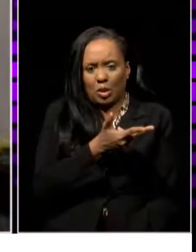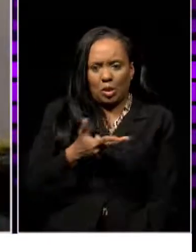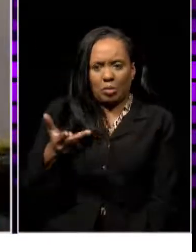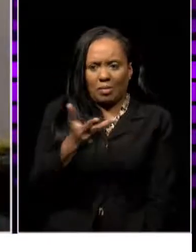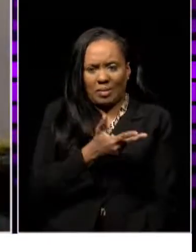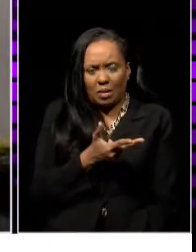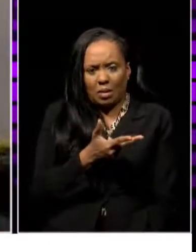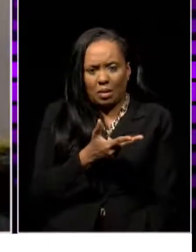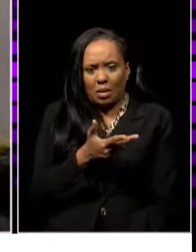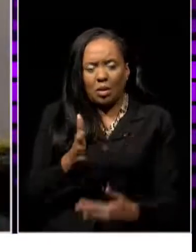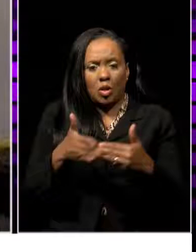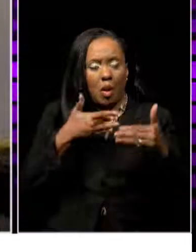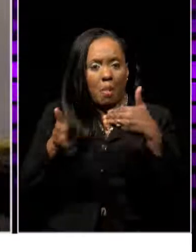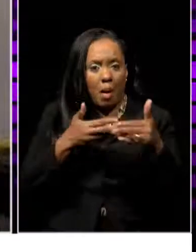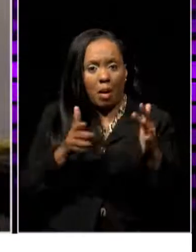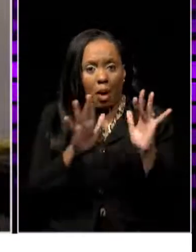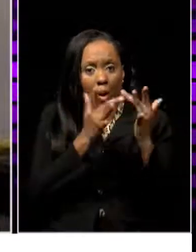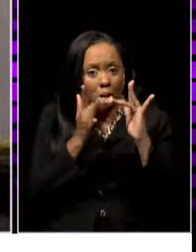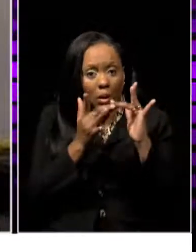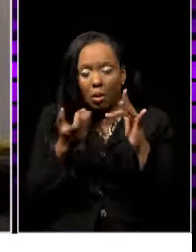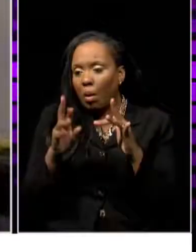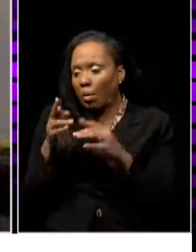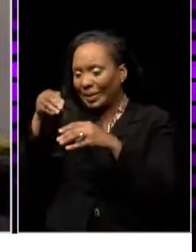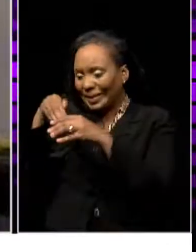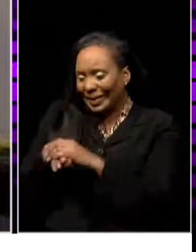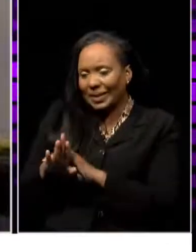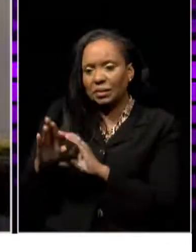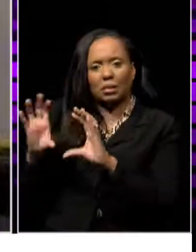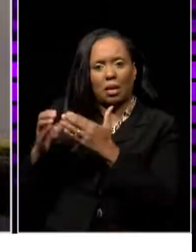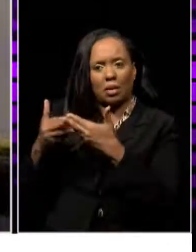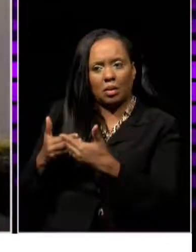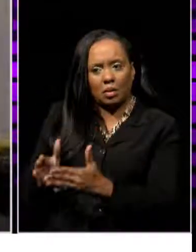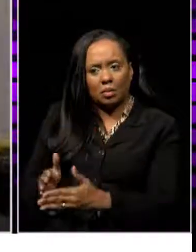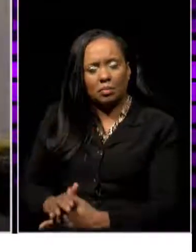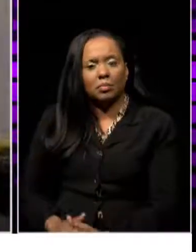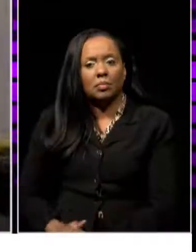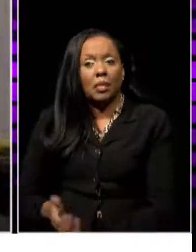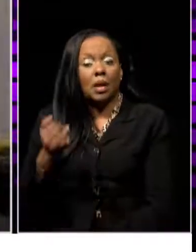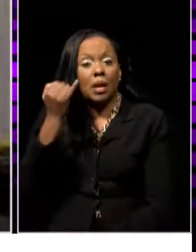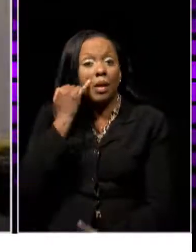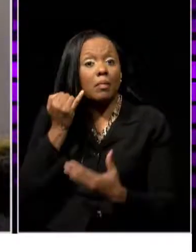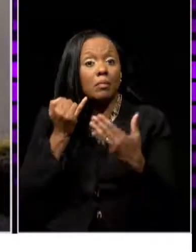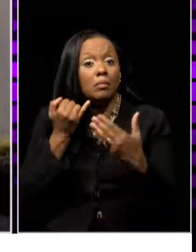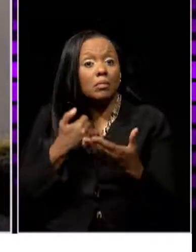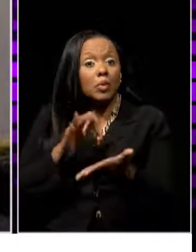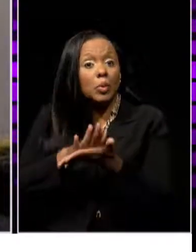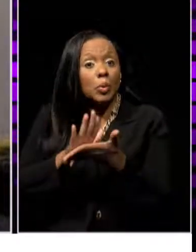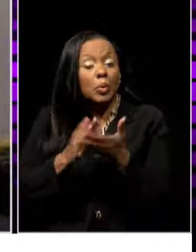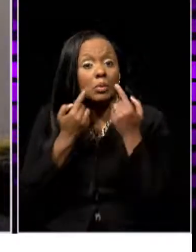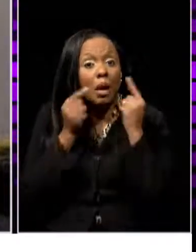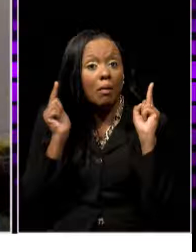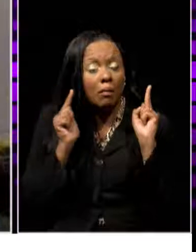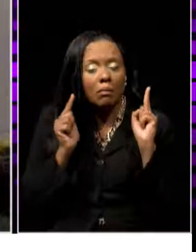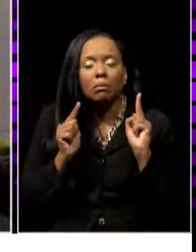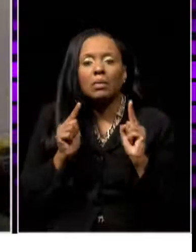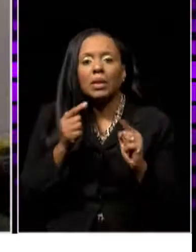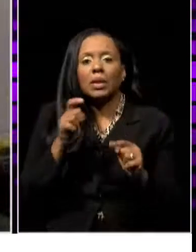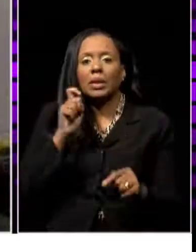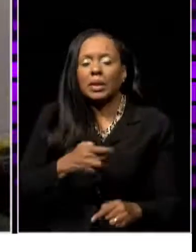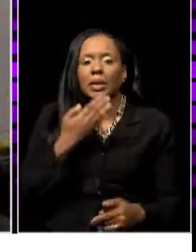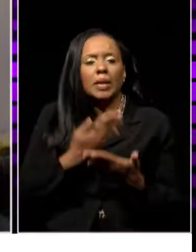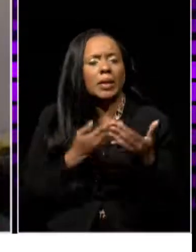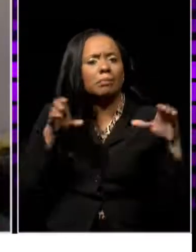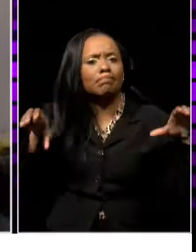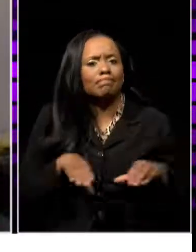it's online or physical. A successful school needs active parents. If you